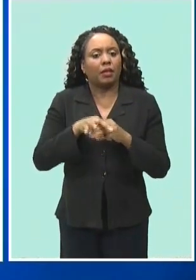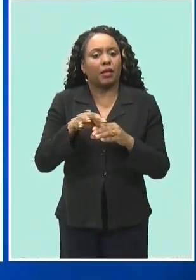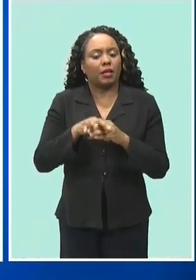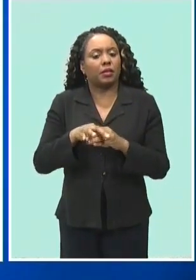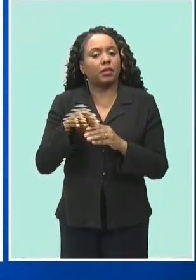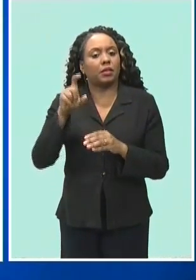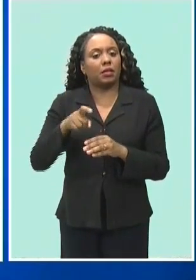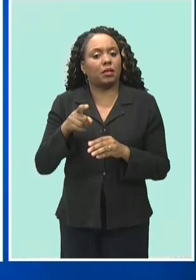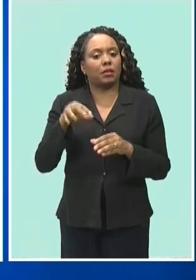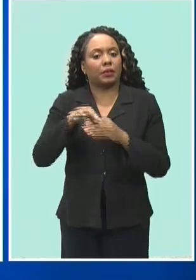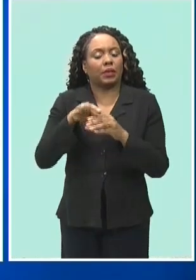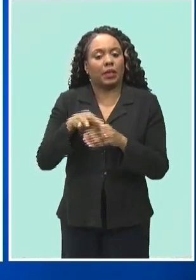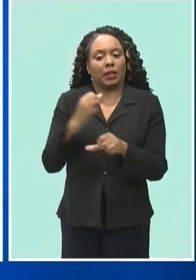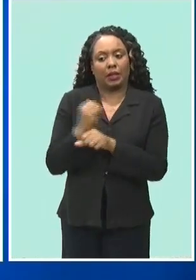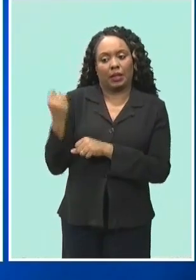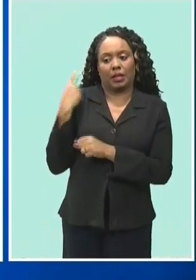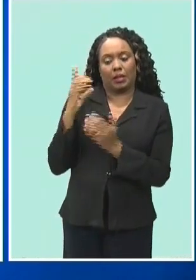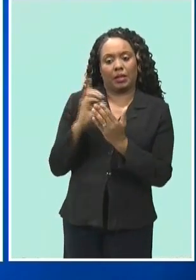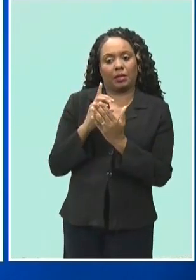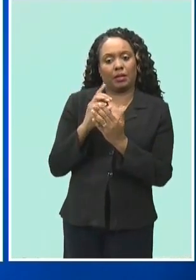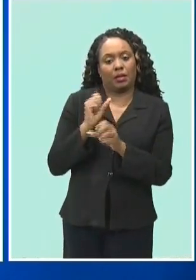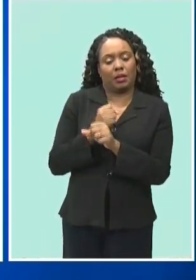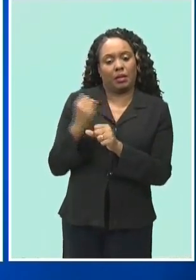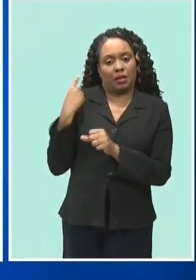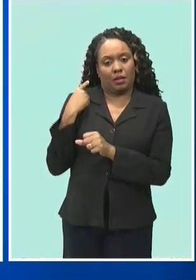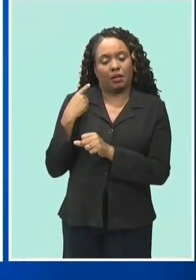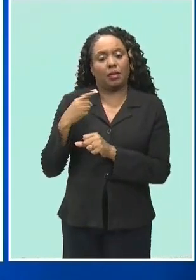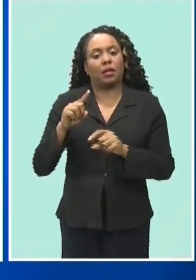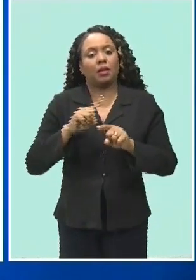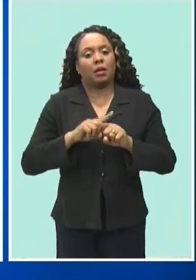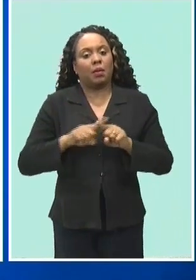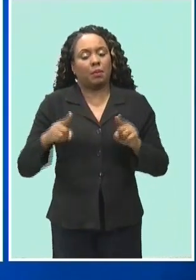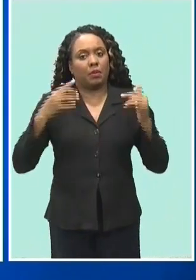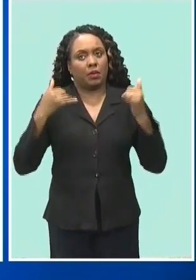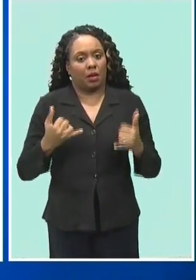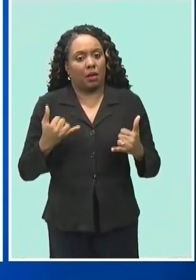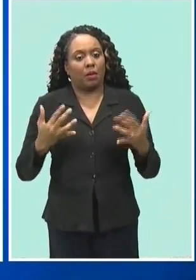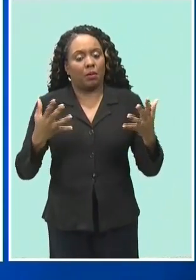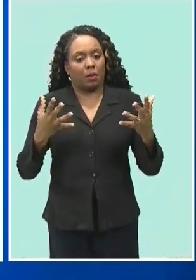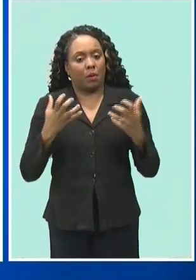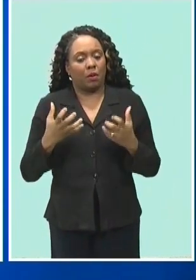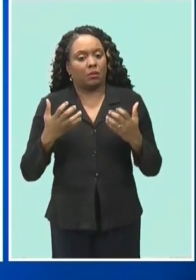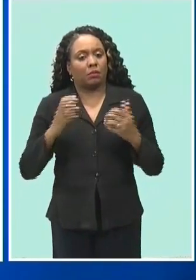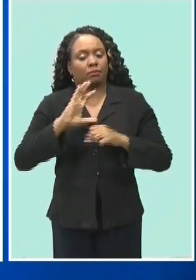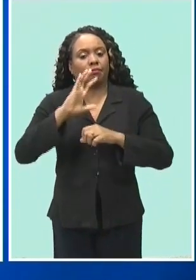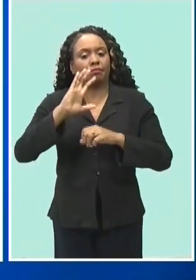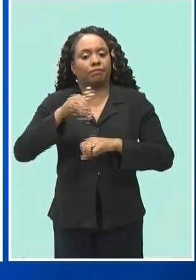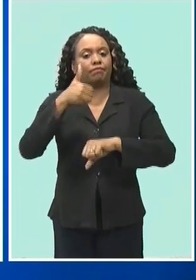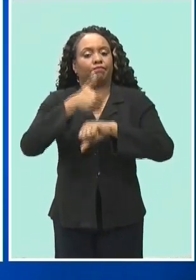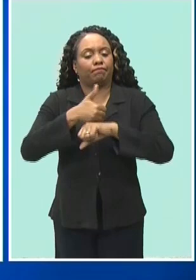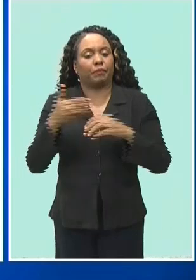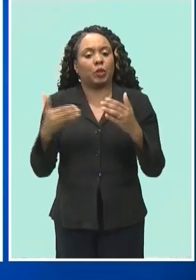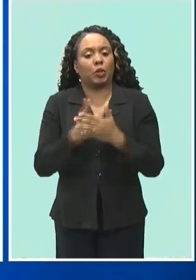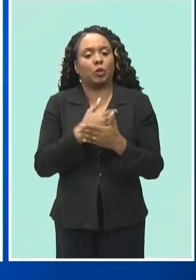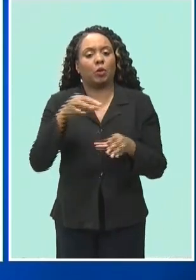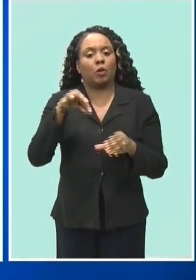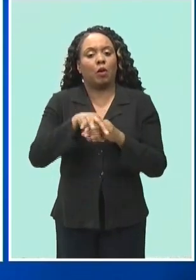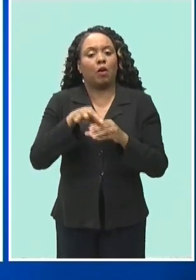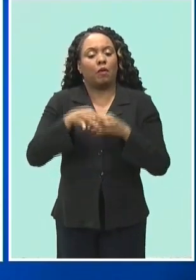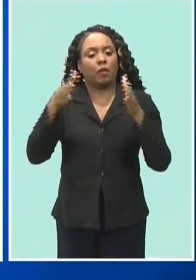December 21st, 2018 no-confidence motion, GCOM is instead embarked on creating a new voters list by